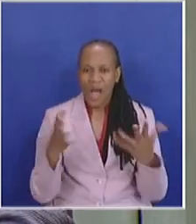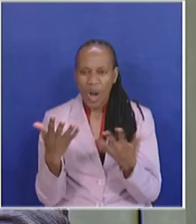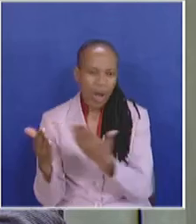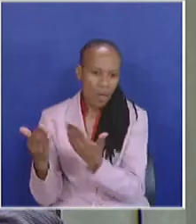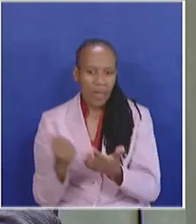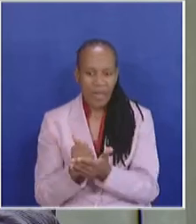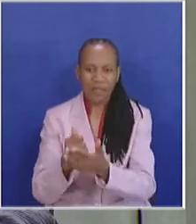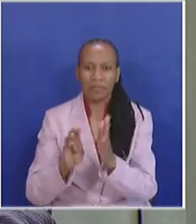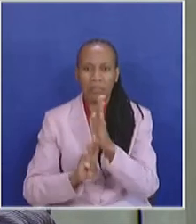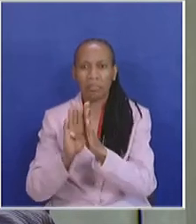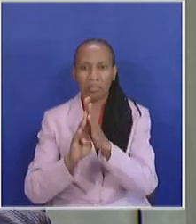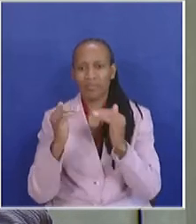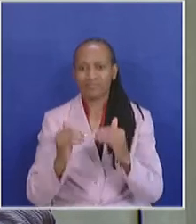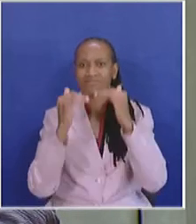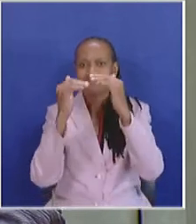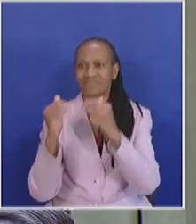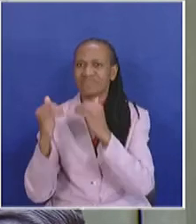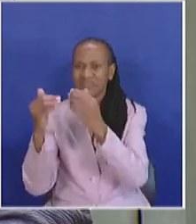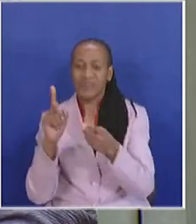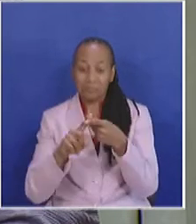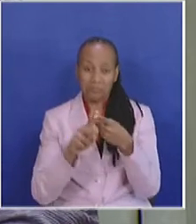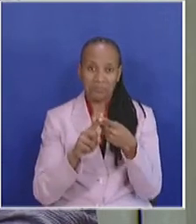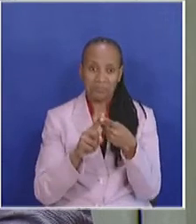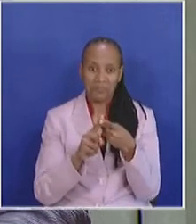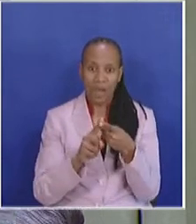improvement in terms of residential